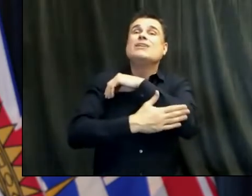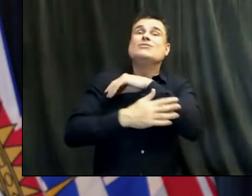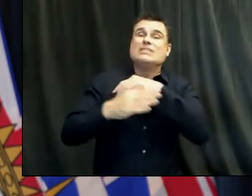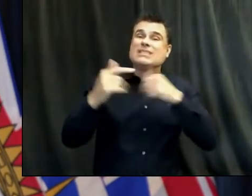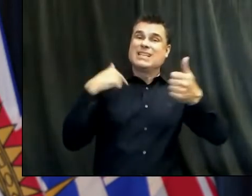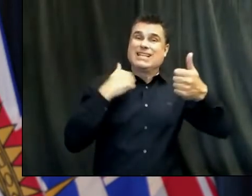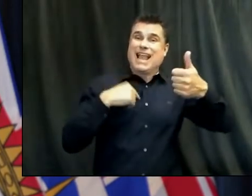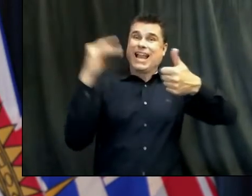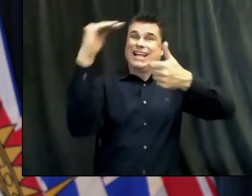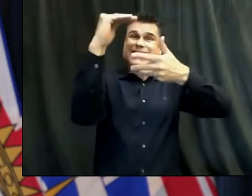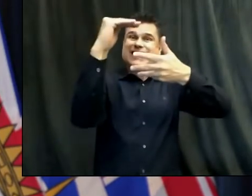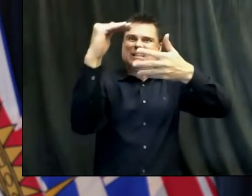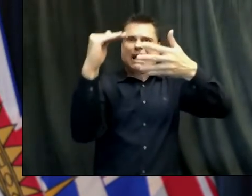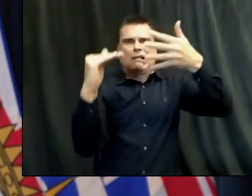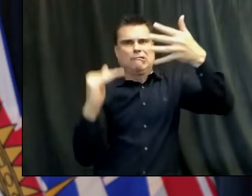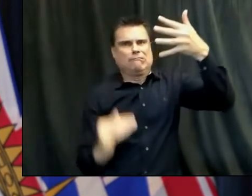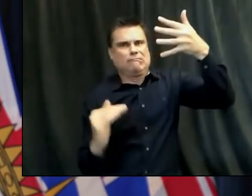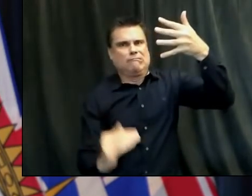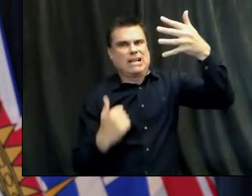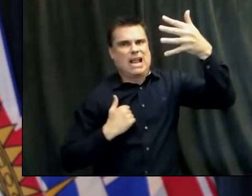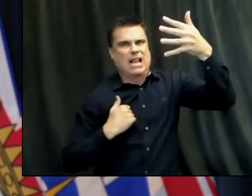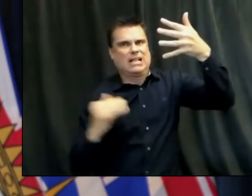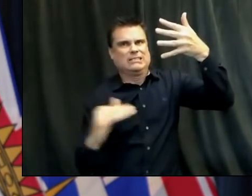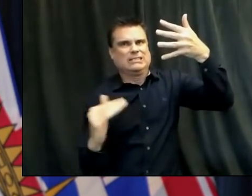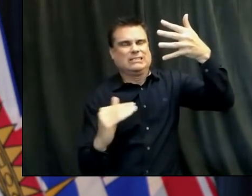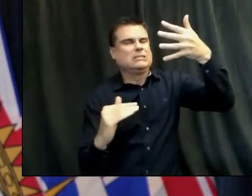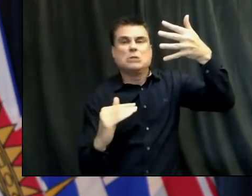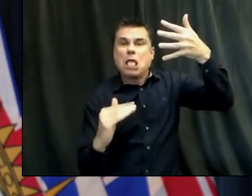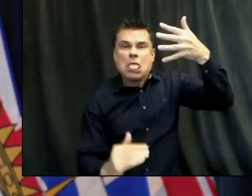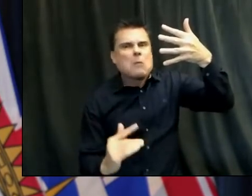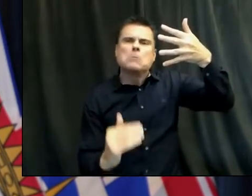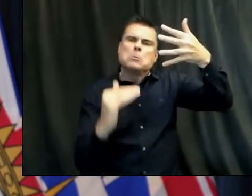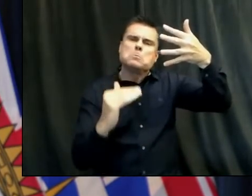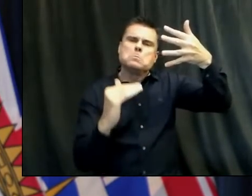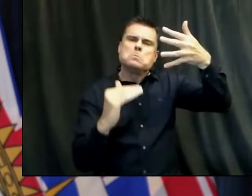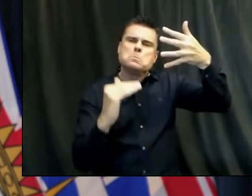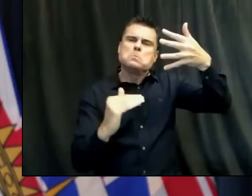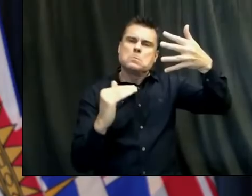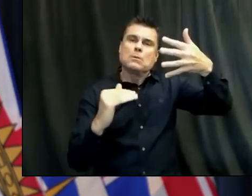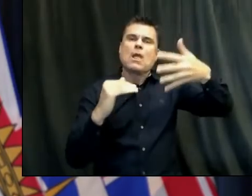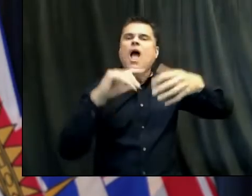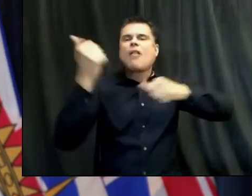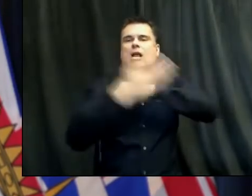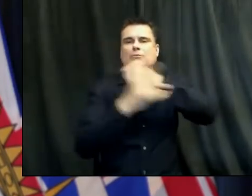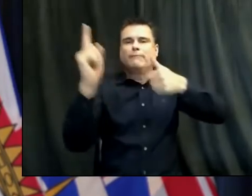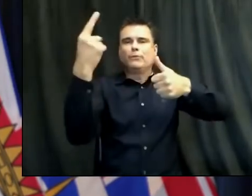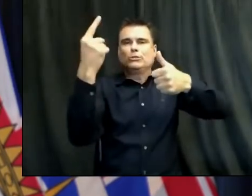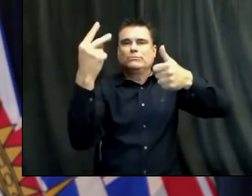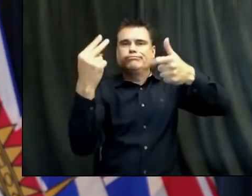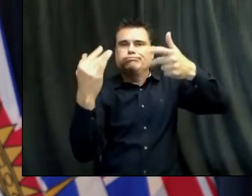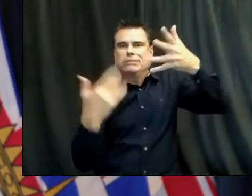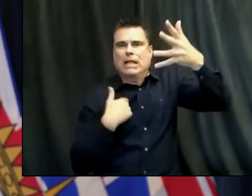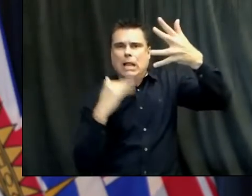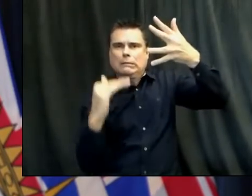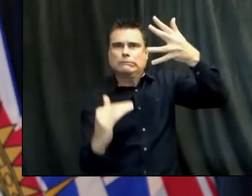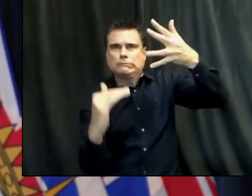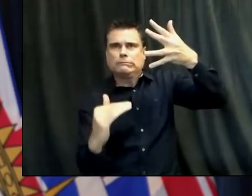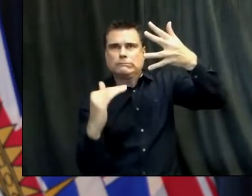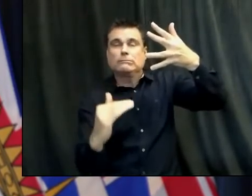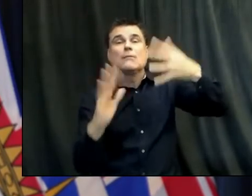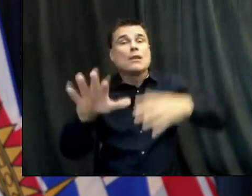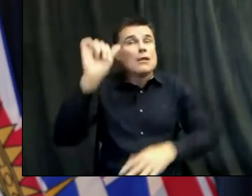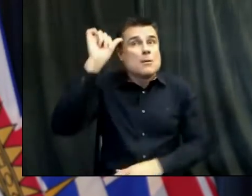has contracts in place, and there's many moving parts, as my friend said yesterday from Health Canada, Dr.